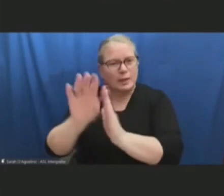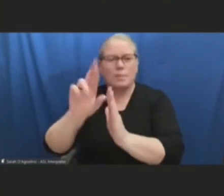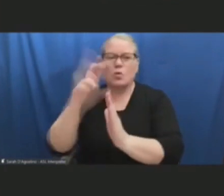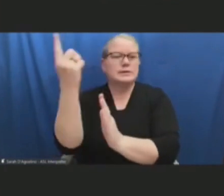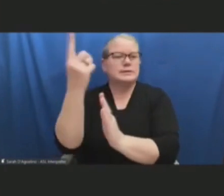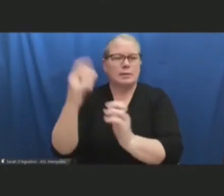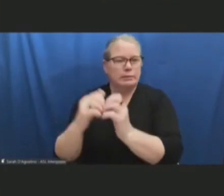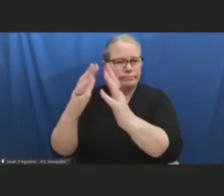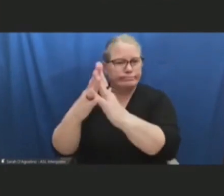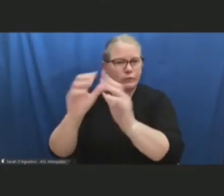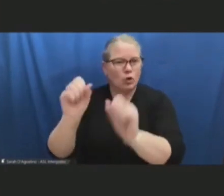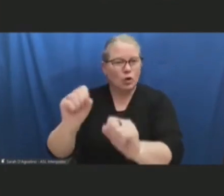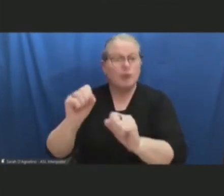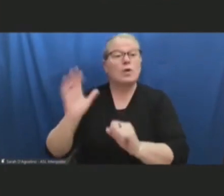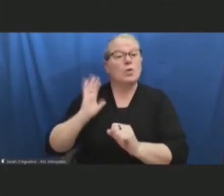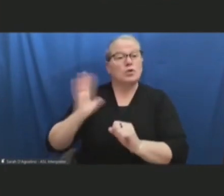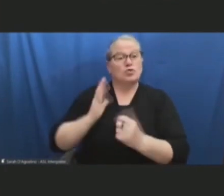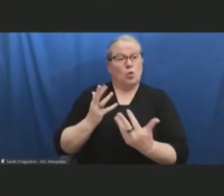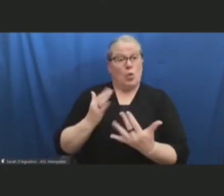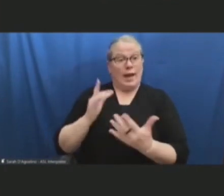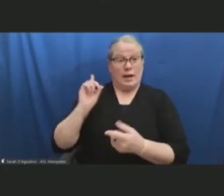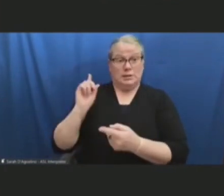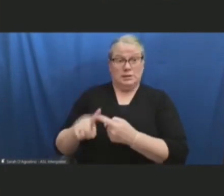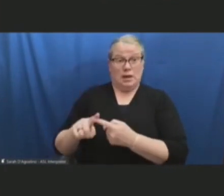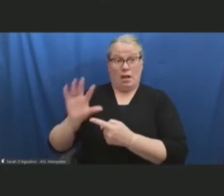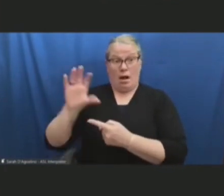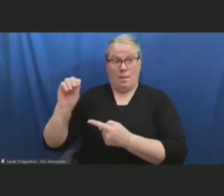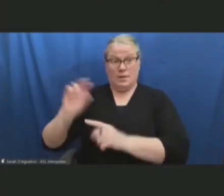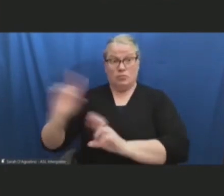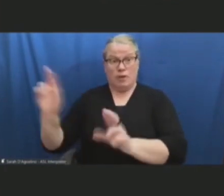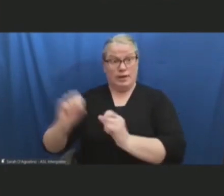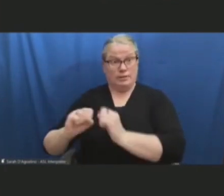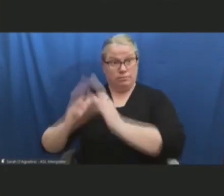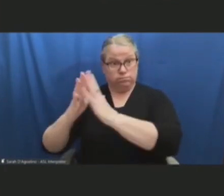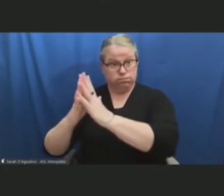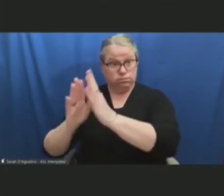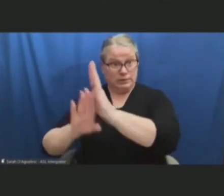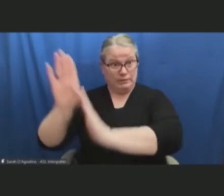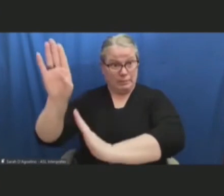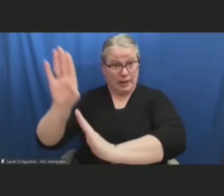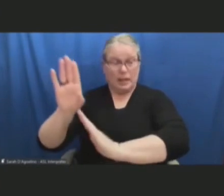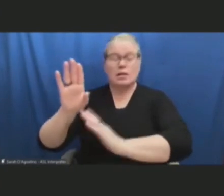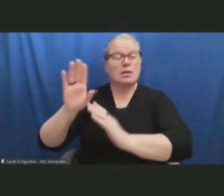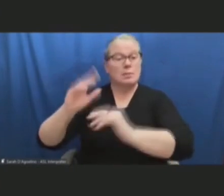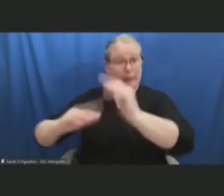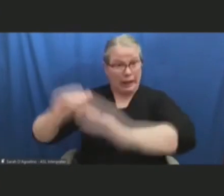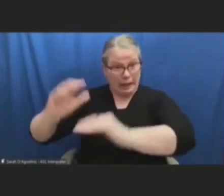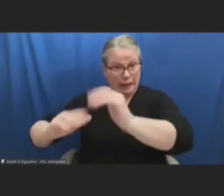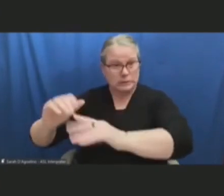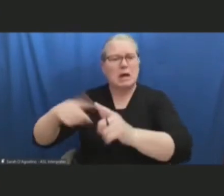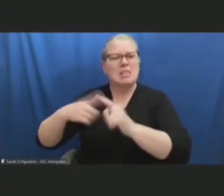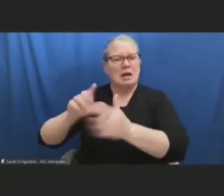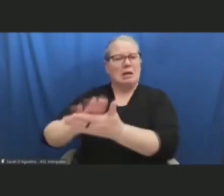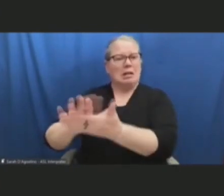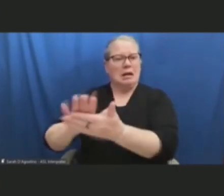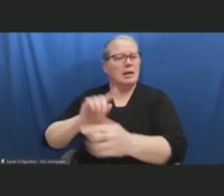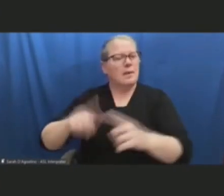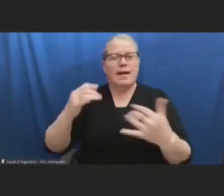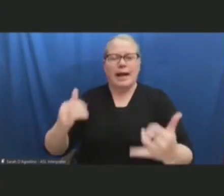we had a developer ready to come in, then we'd clean it up. Now we have a little more flexibility. We're beginning to be more proactive